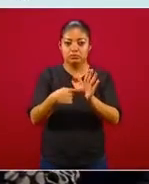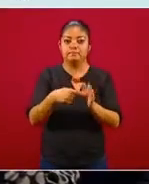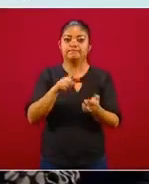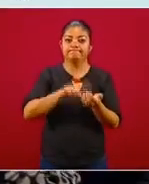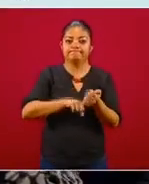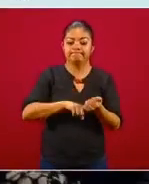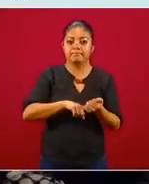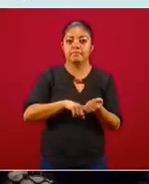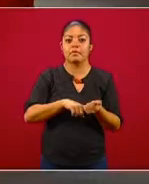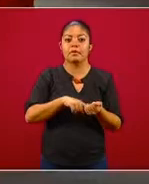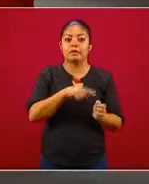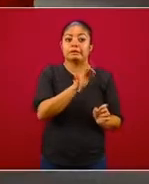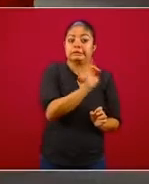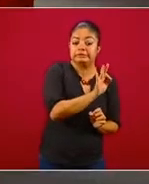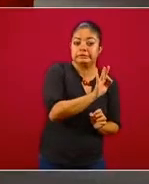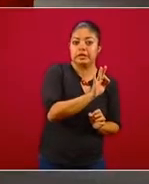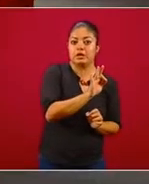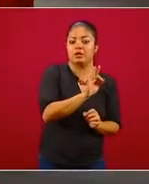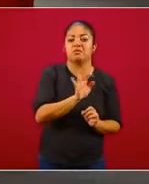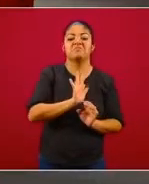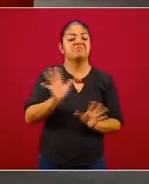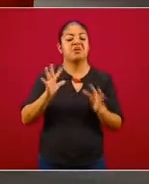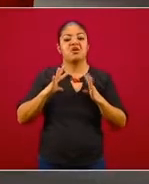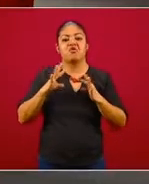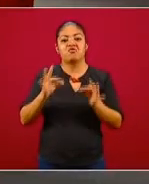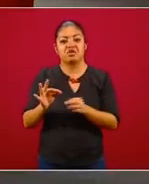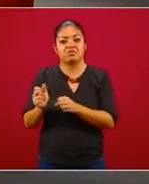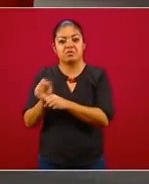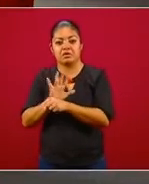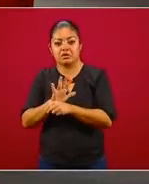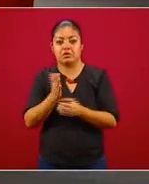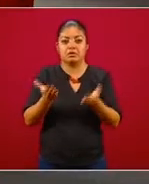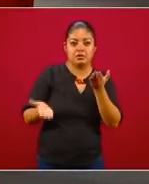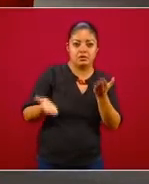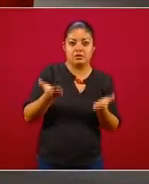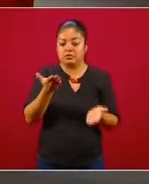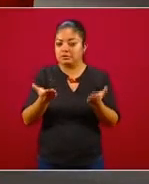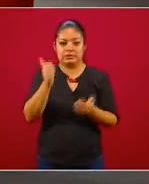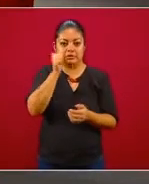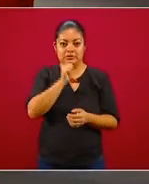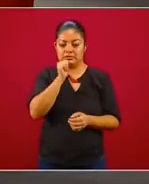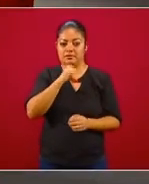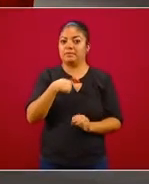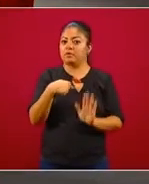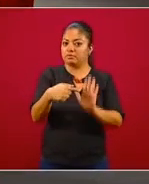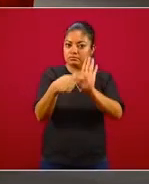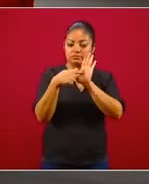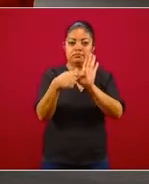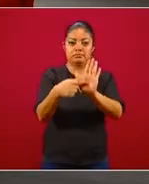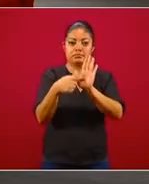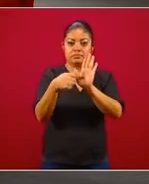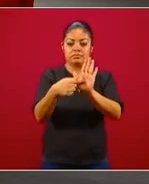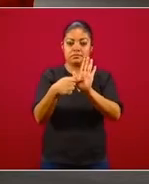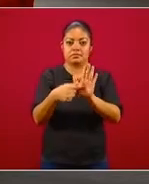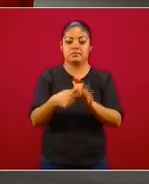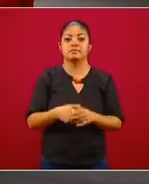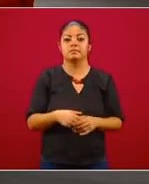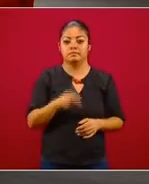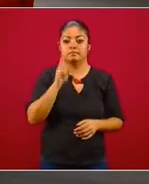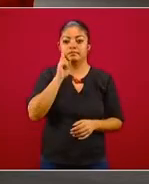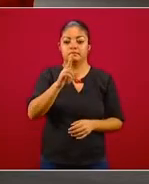Now we have the confirmed case curve, and I will be presenting it like that: confirmed and suspect. Well, the